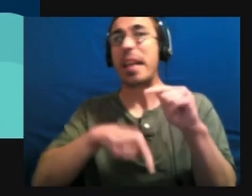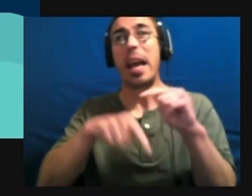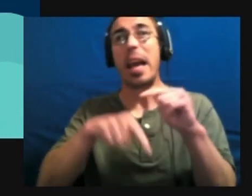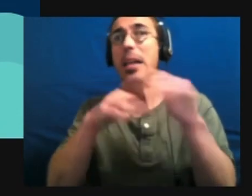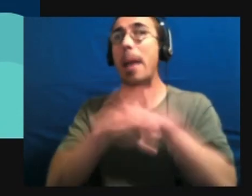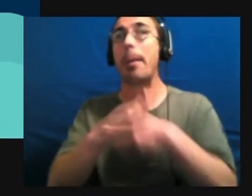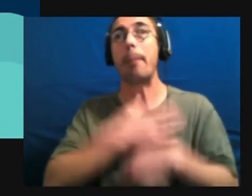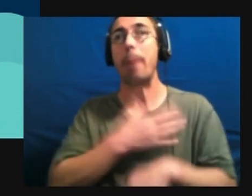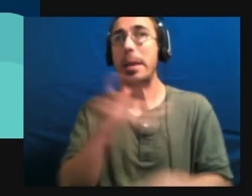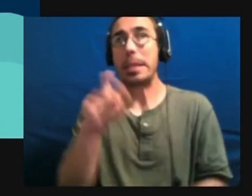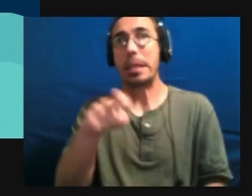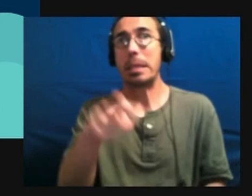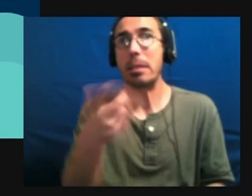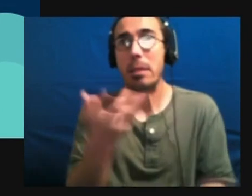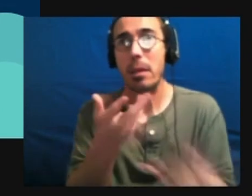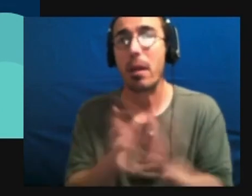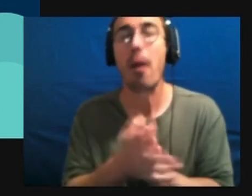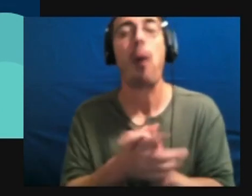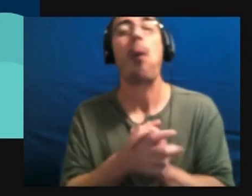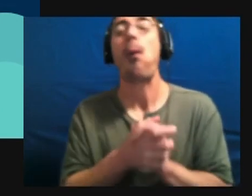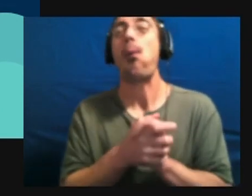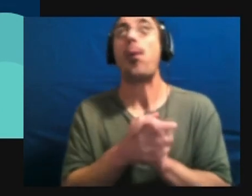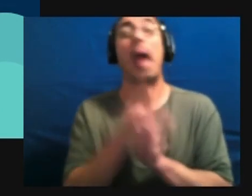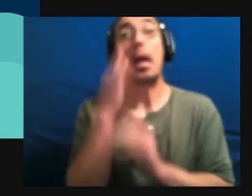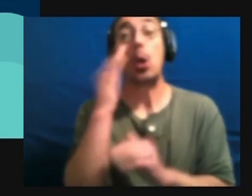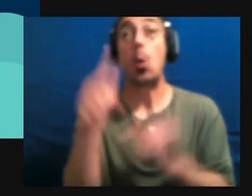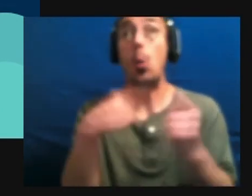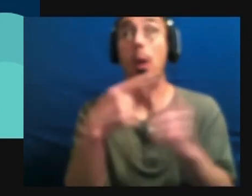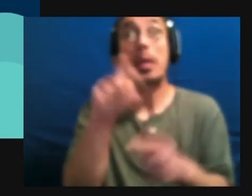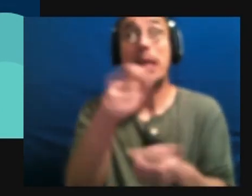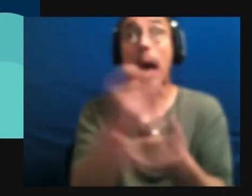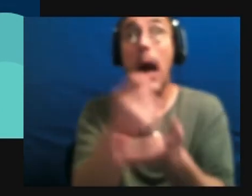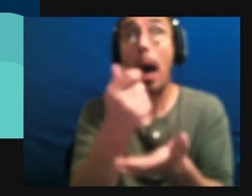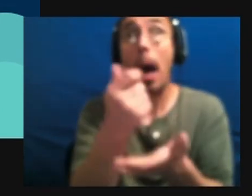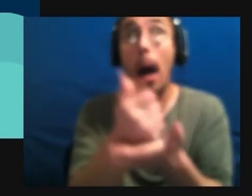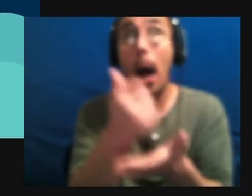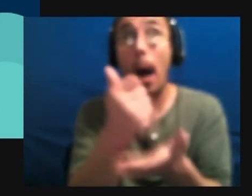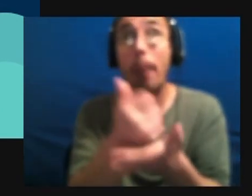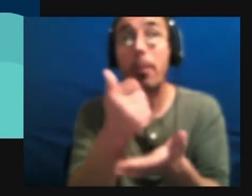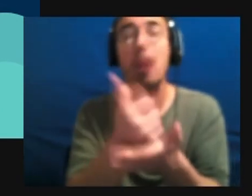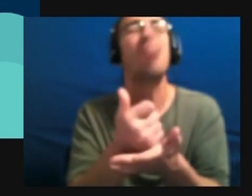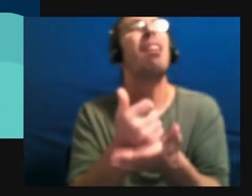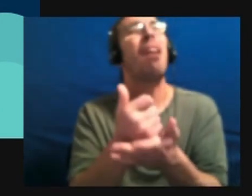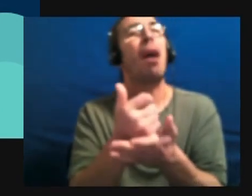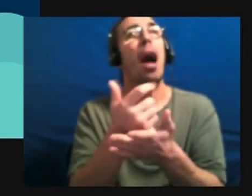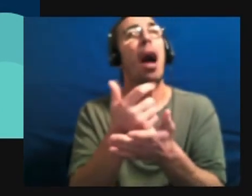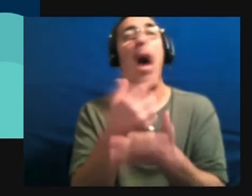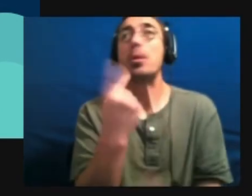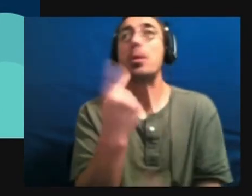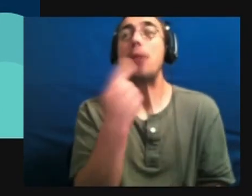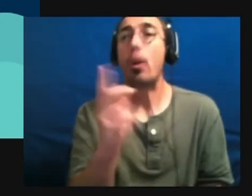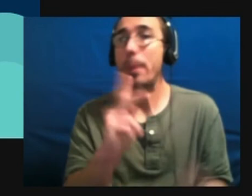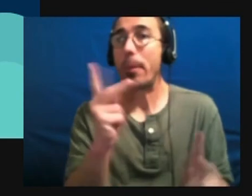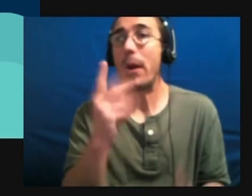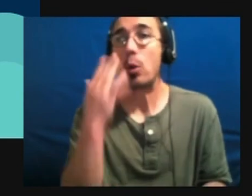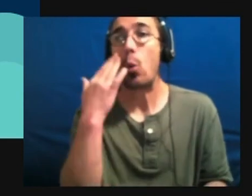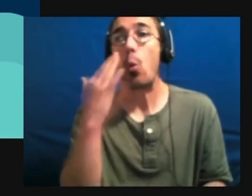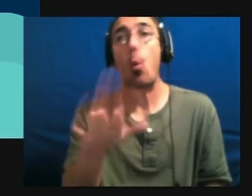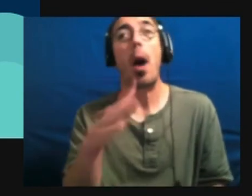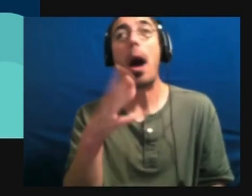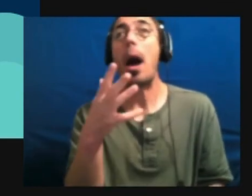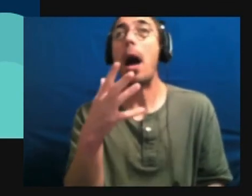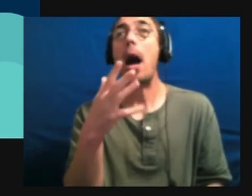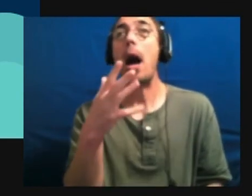so I don't know when I need help. You don't want, and I tell everybody, I don't want my child to be me in the